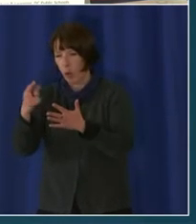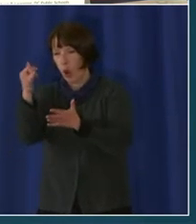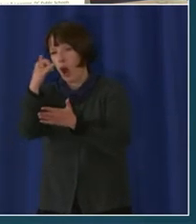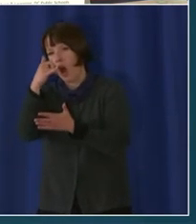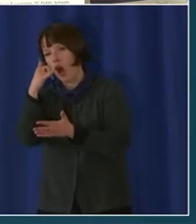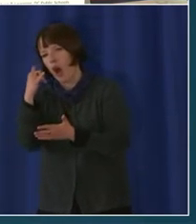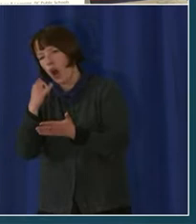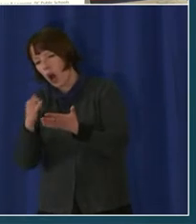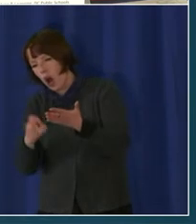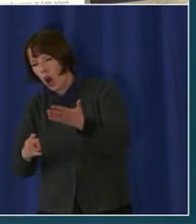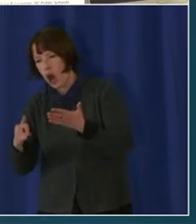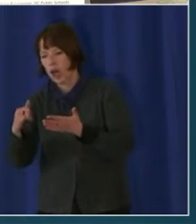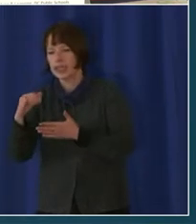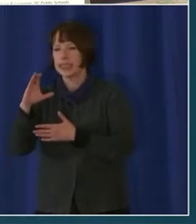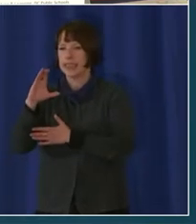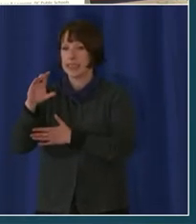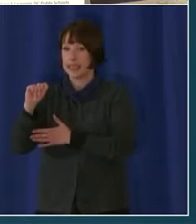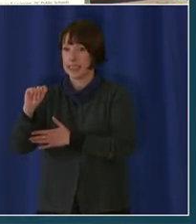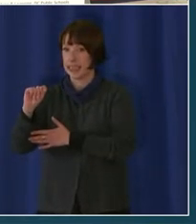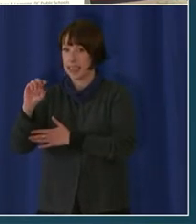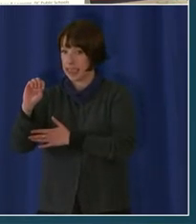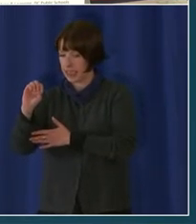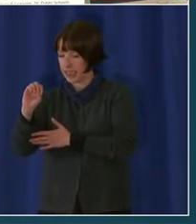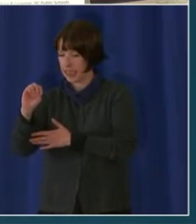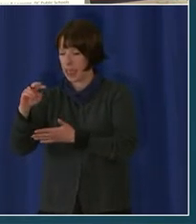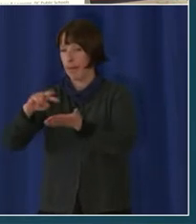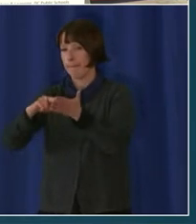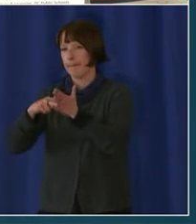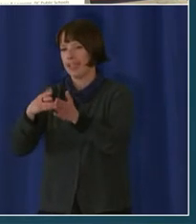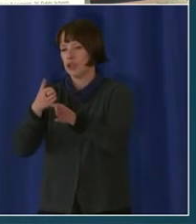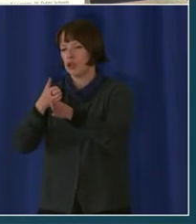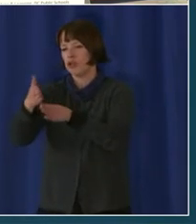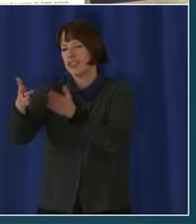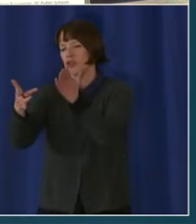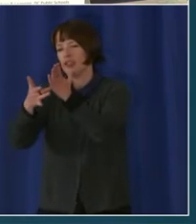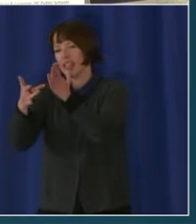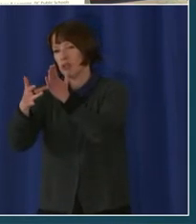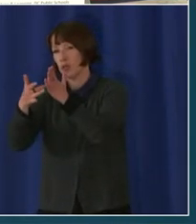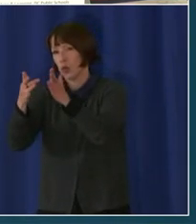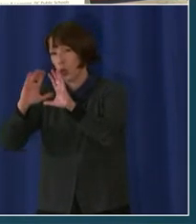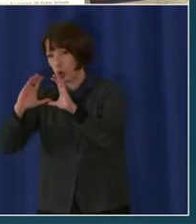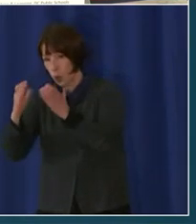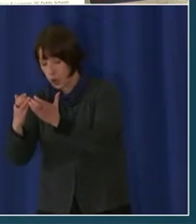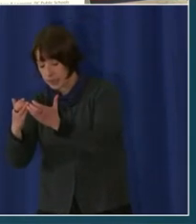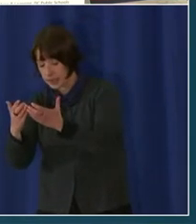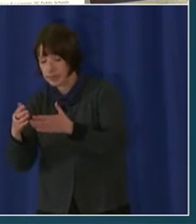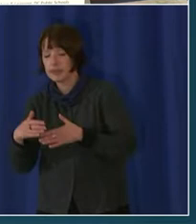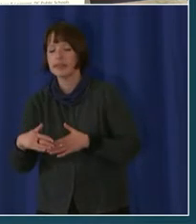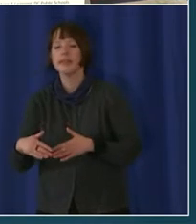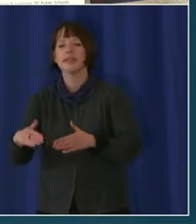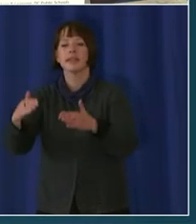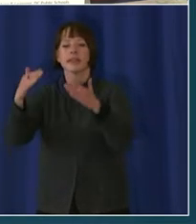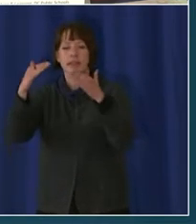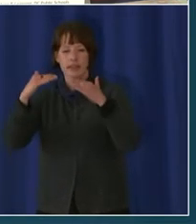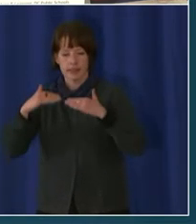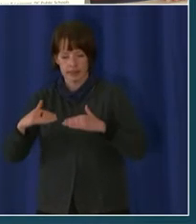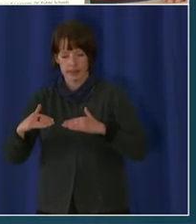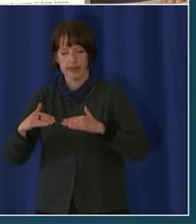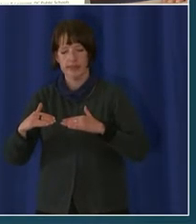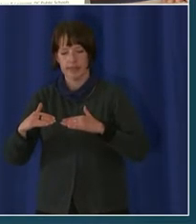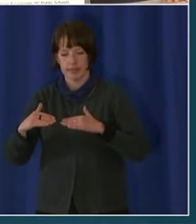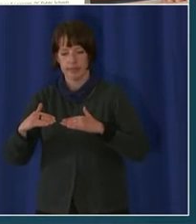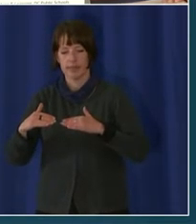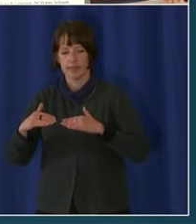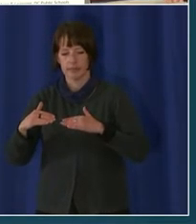things like arts and CTE or career technical courses to learn about different careers. And then there'll